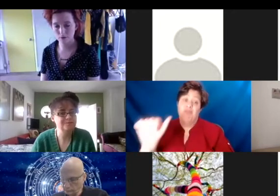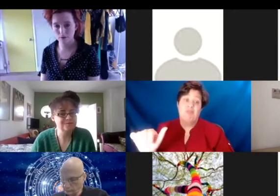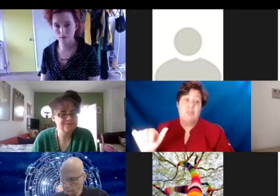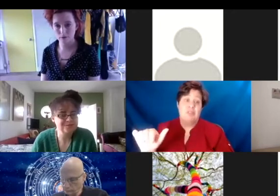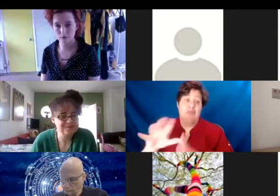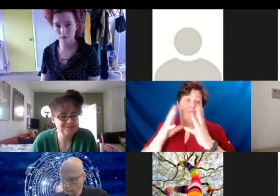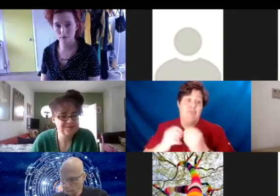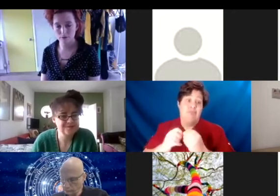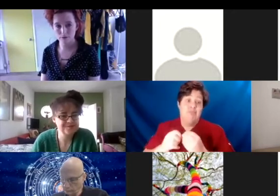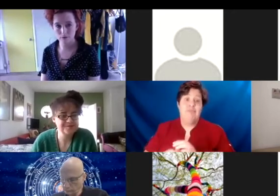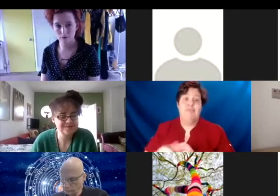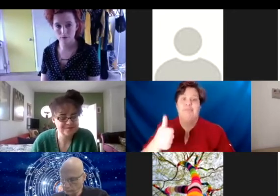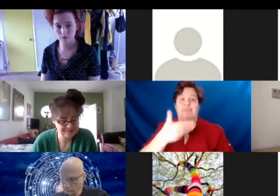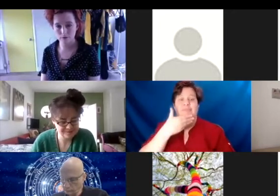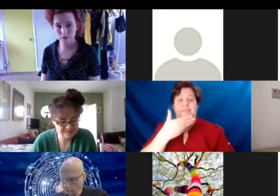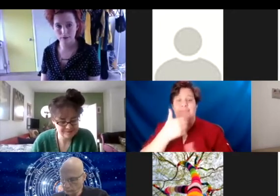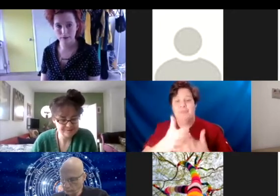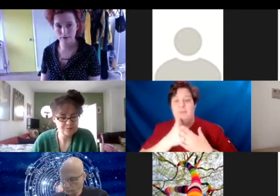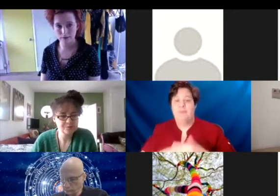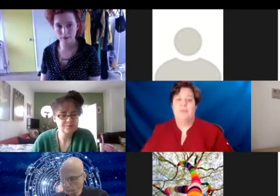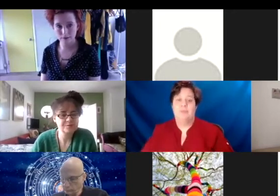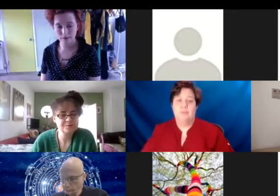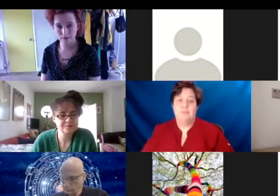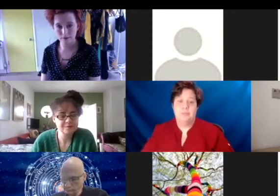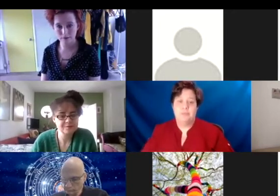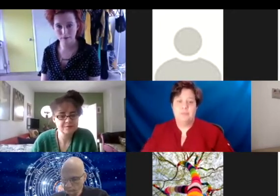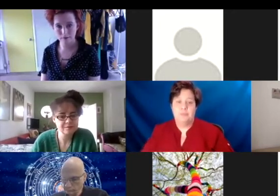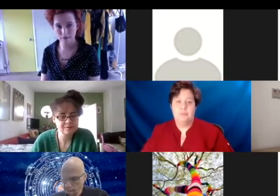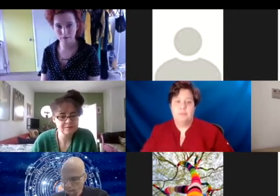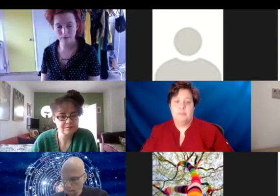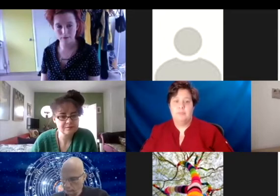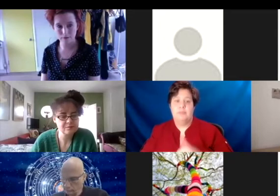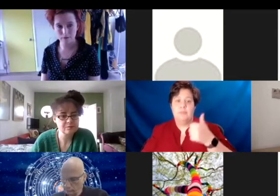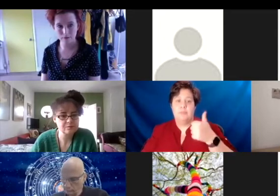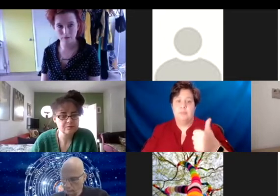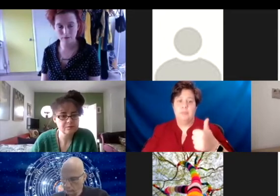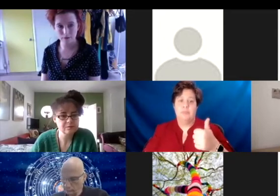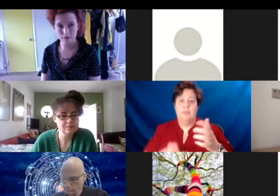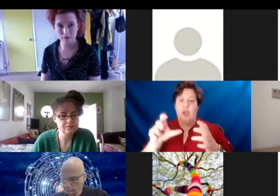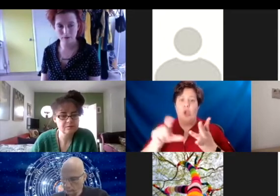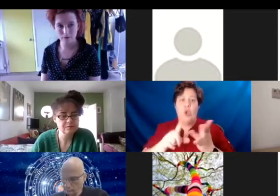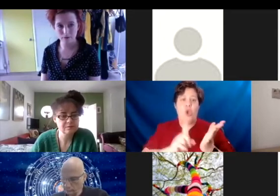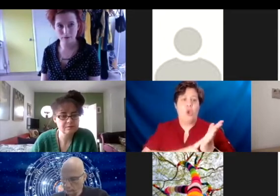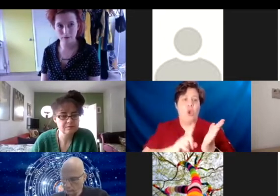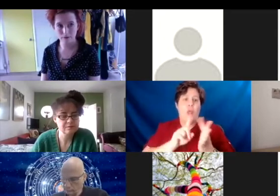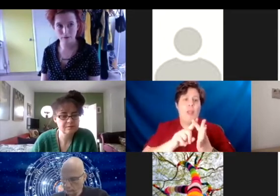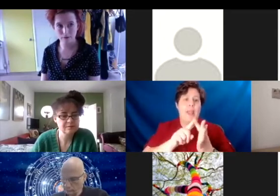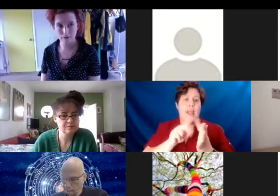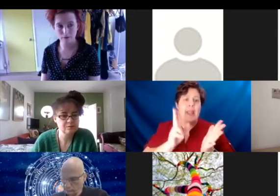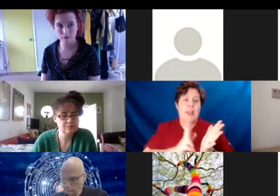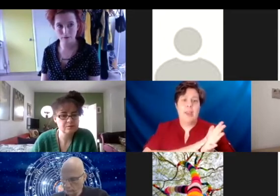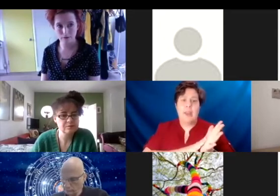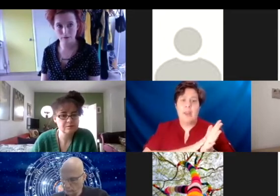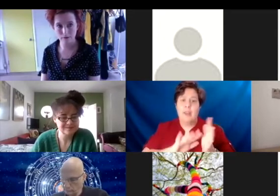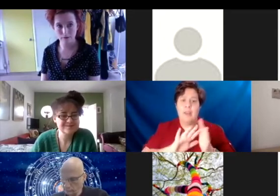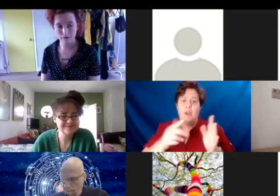above. Oh, great, that's very helpful, thank you. Thanks. Colleen? Hi, I don't have a